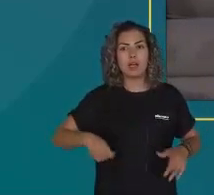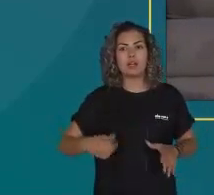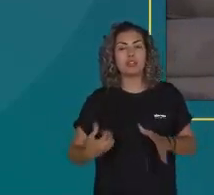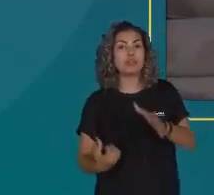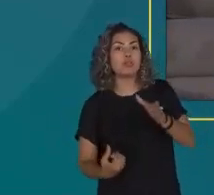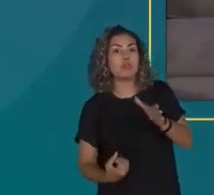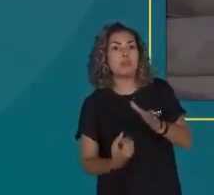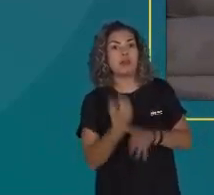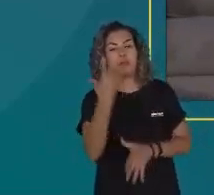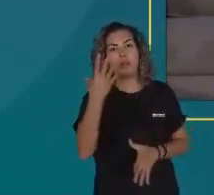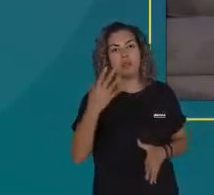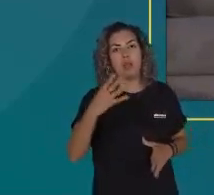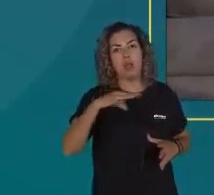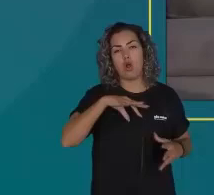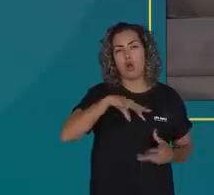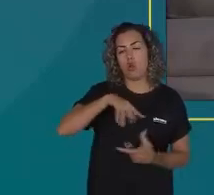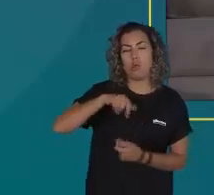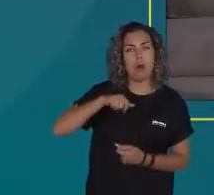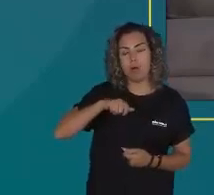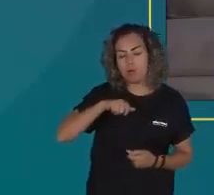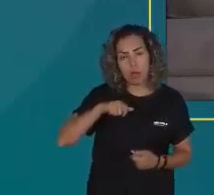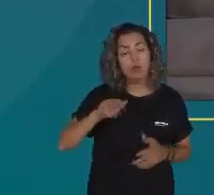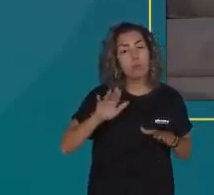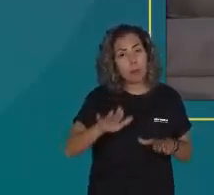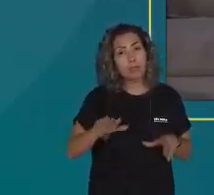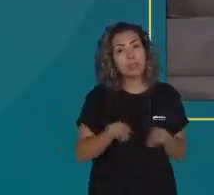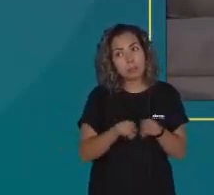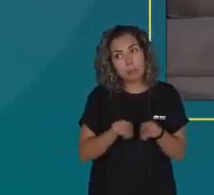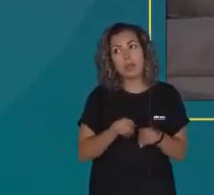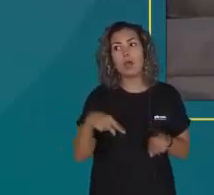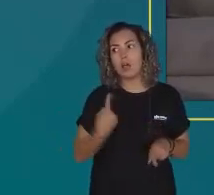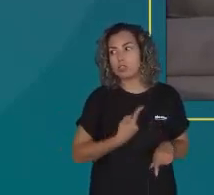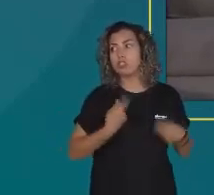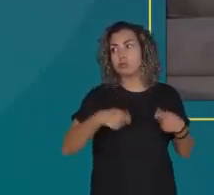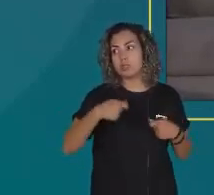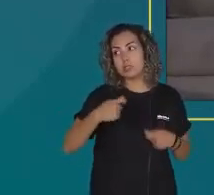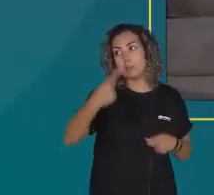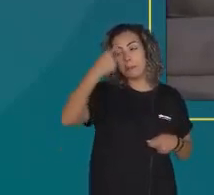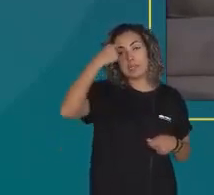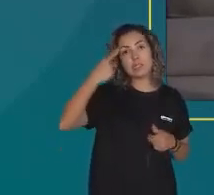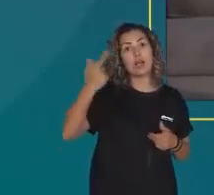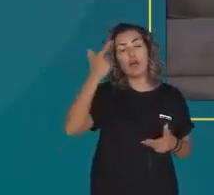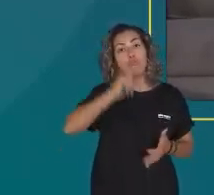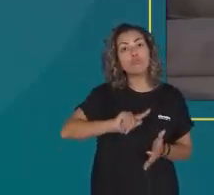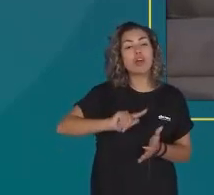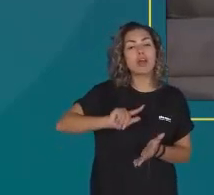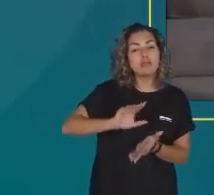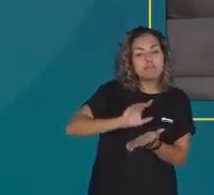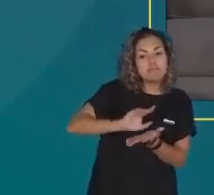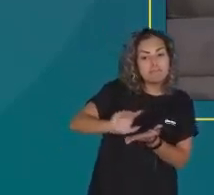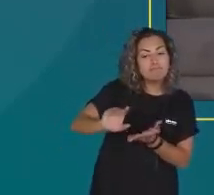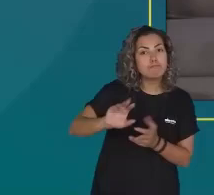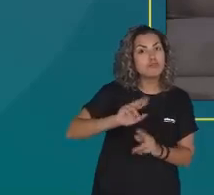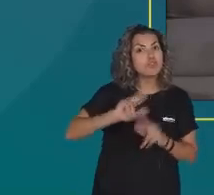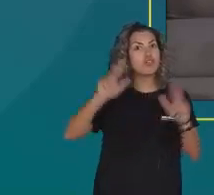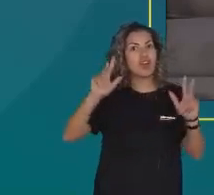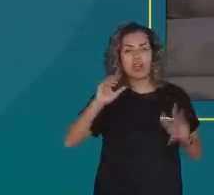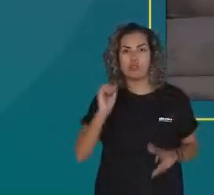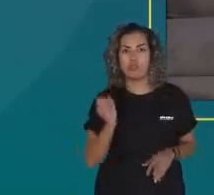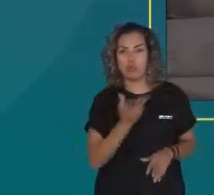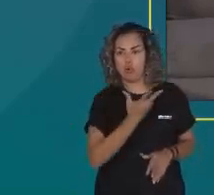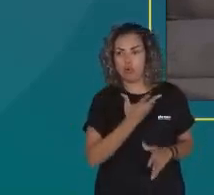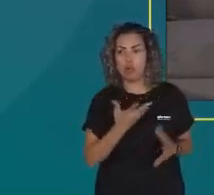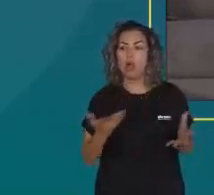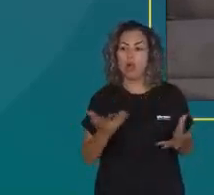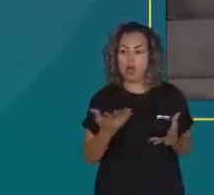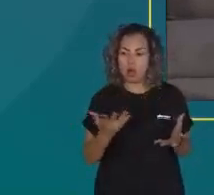agreements, we should think about the innovative financing. And this is what we're also, again, working and looking